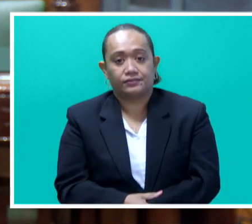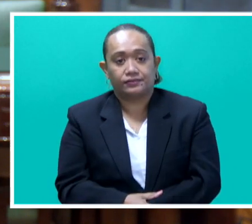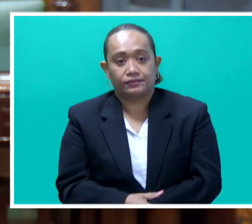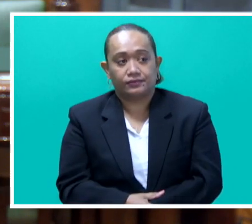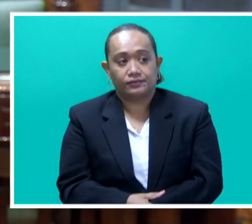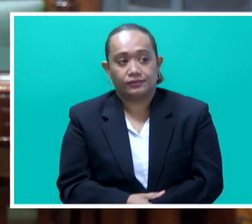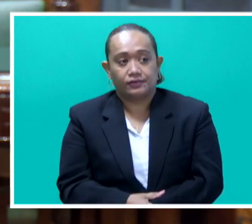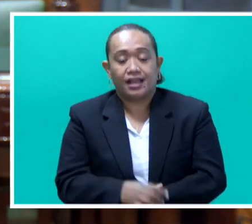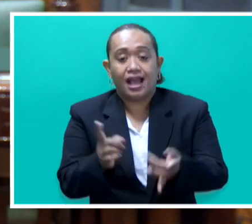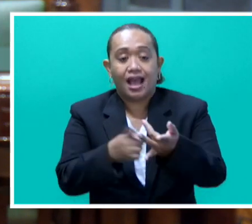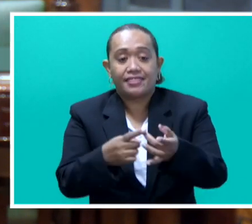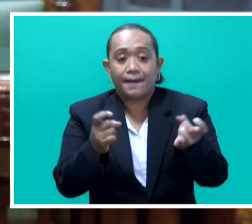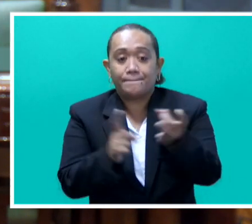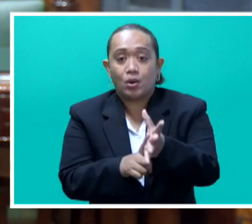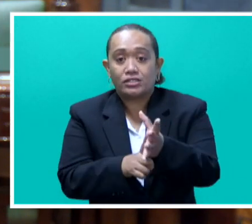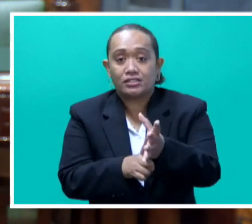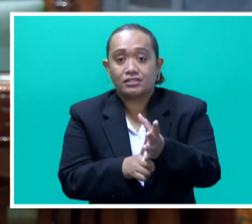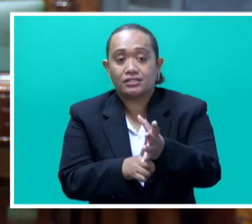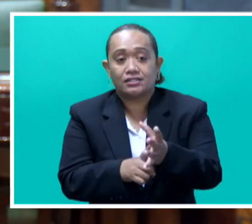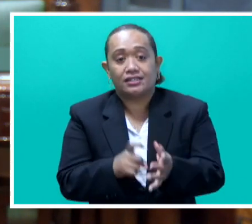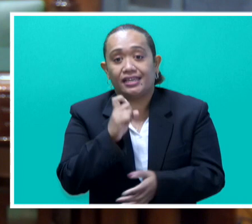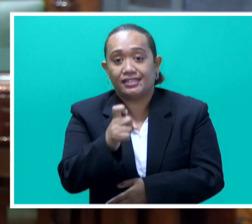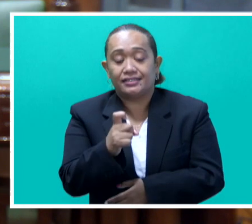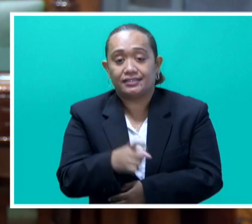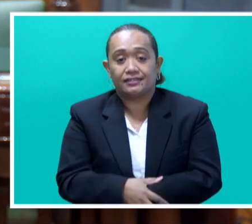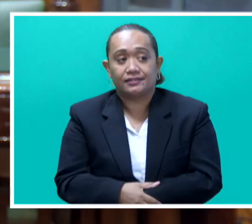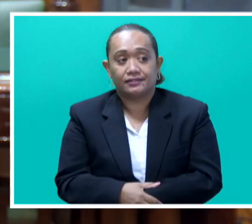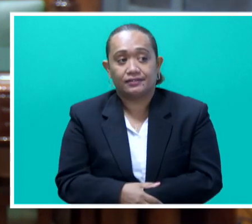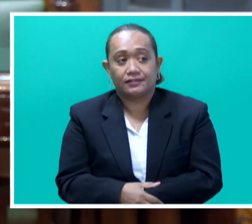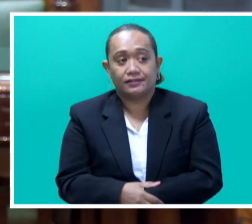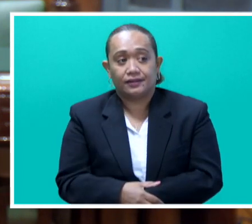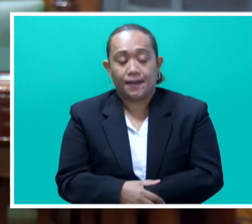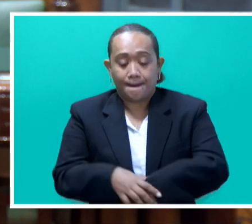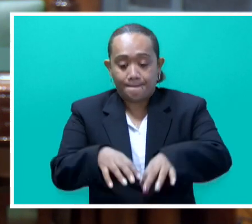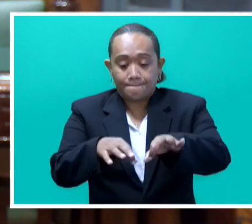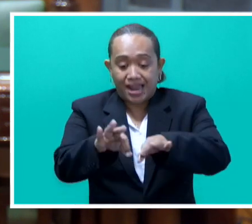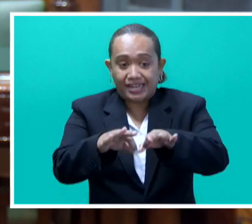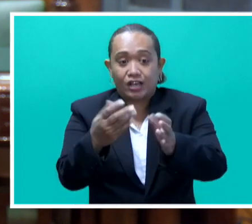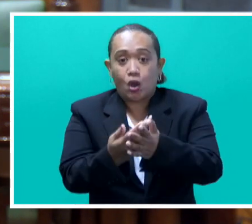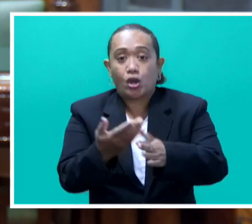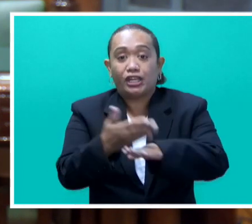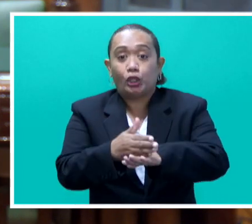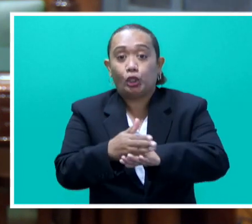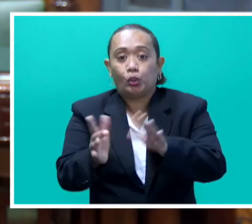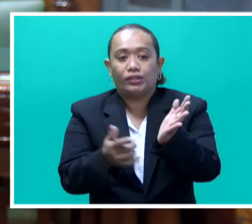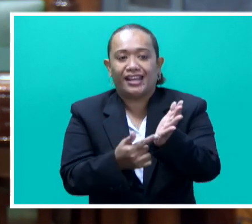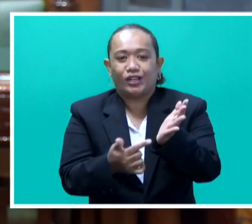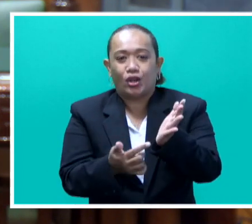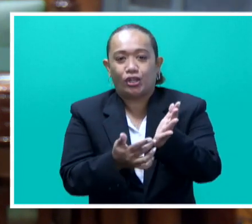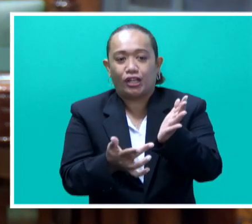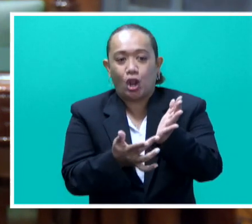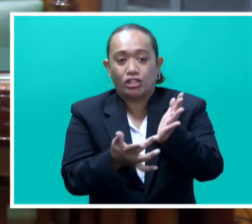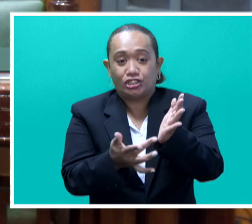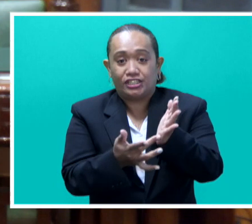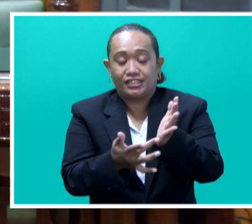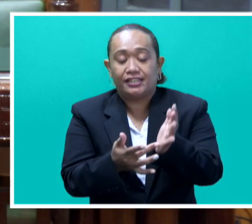planning that the current Act lacks are provisions of development planning based on new technologies for maximum return by